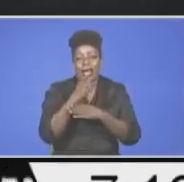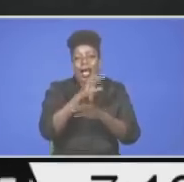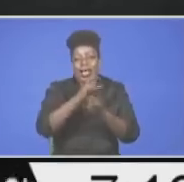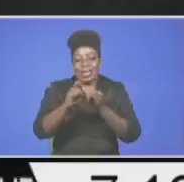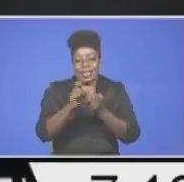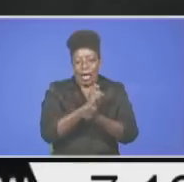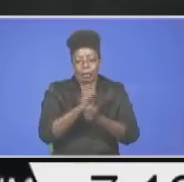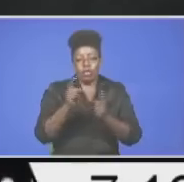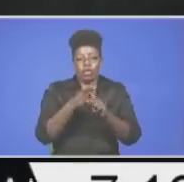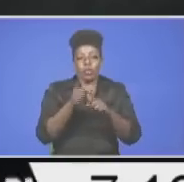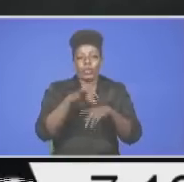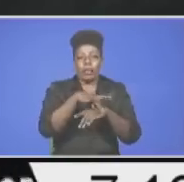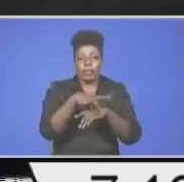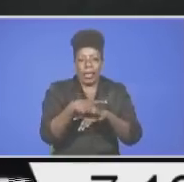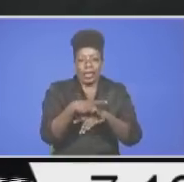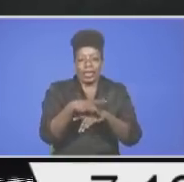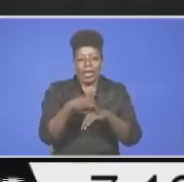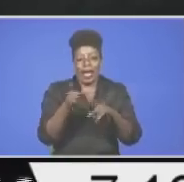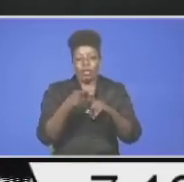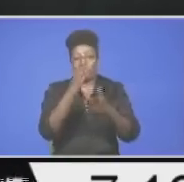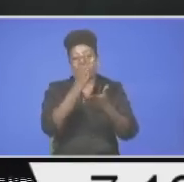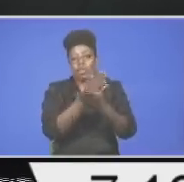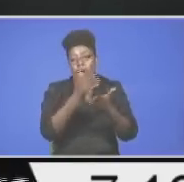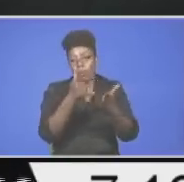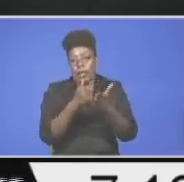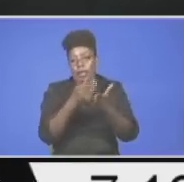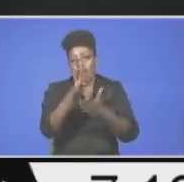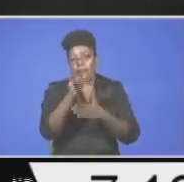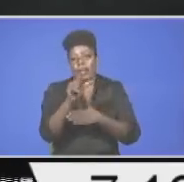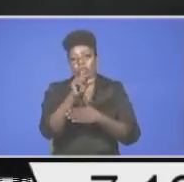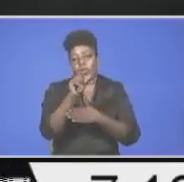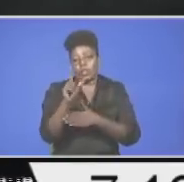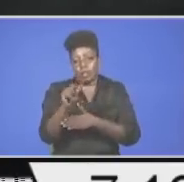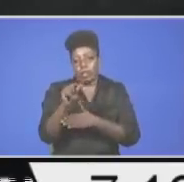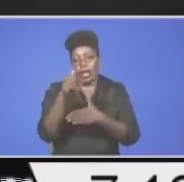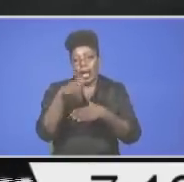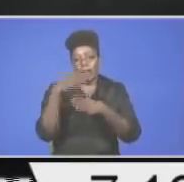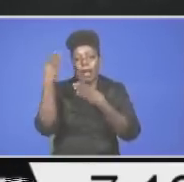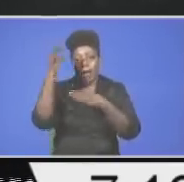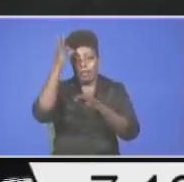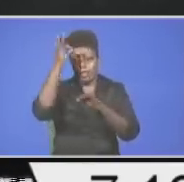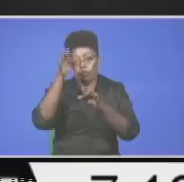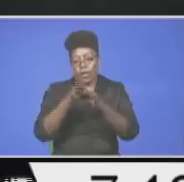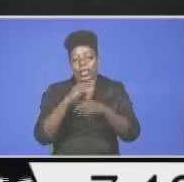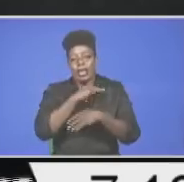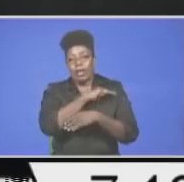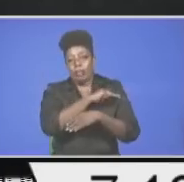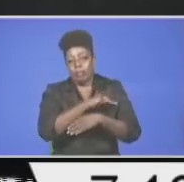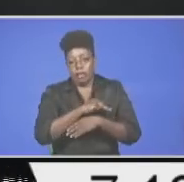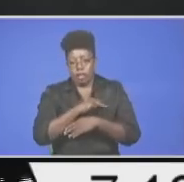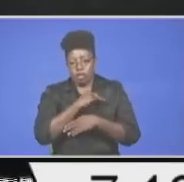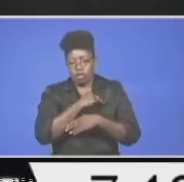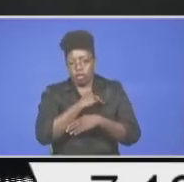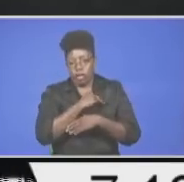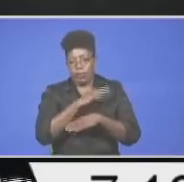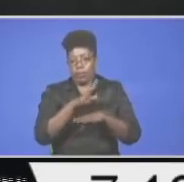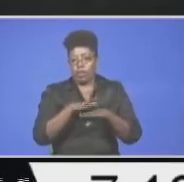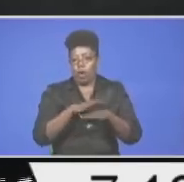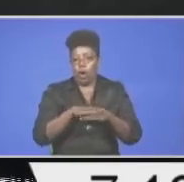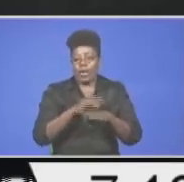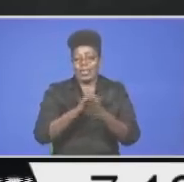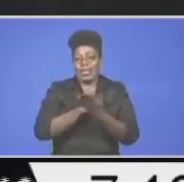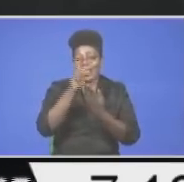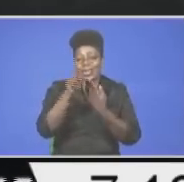planet and our effort to ban them by 2020 than at Bahamas Faith Ministries, which will take place on